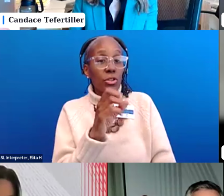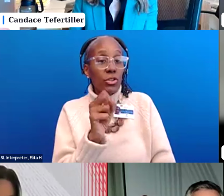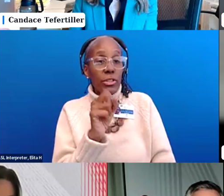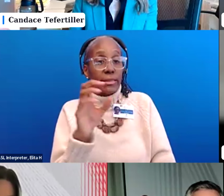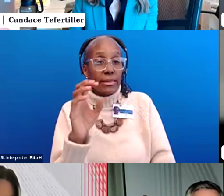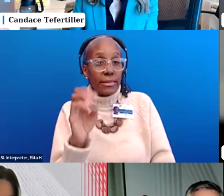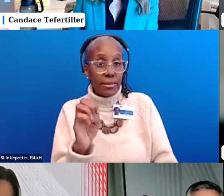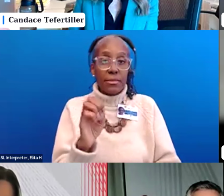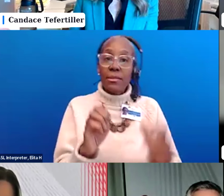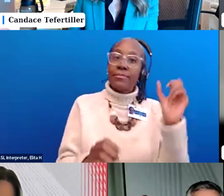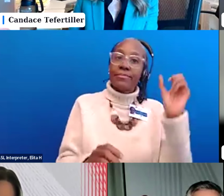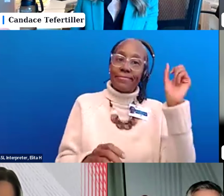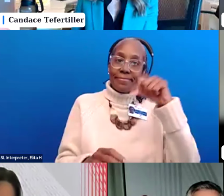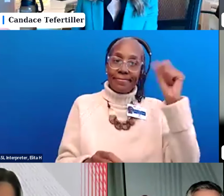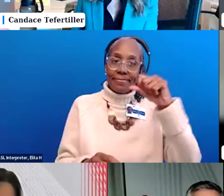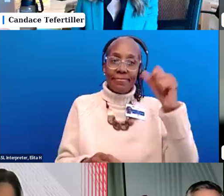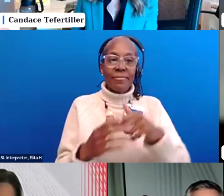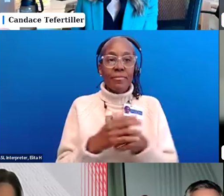Yeah. So